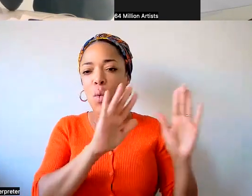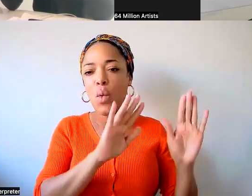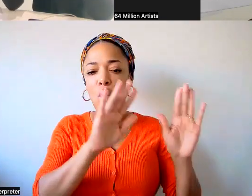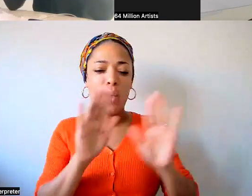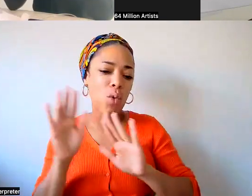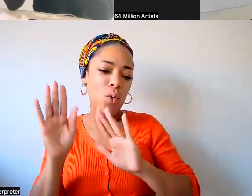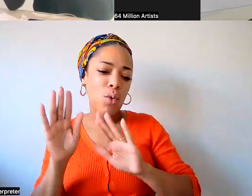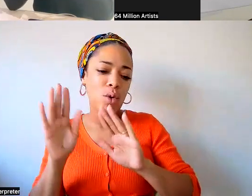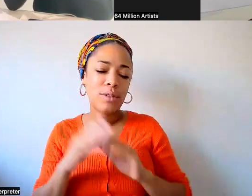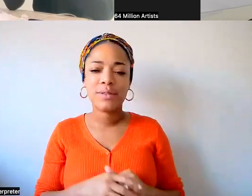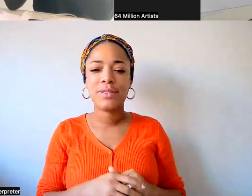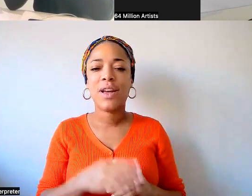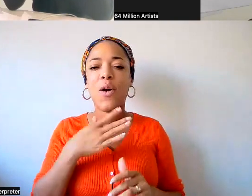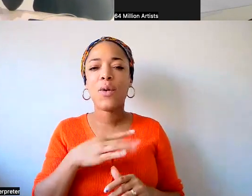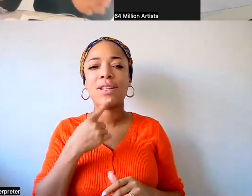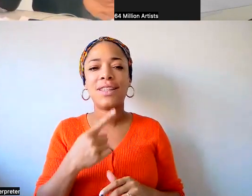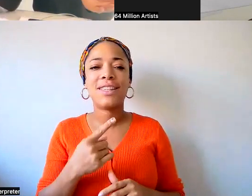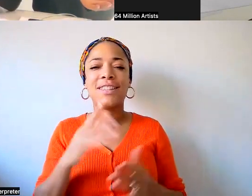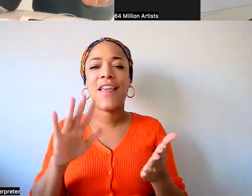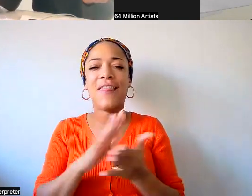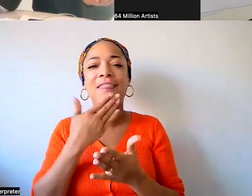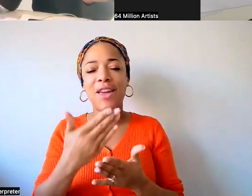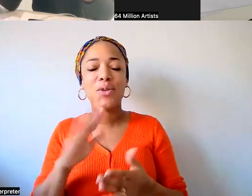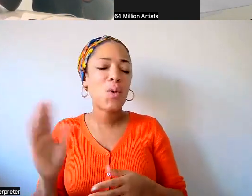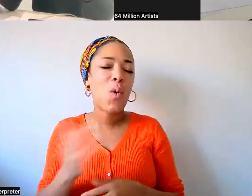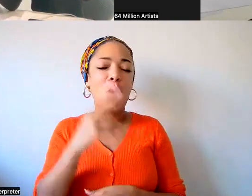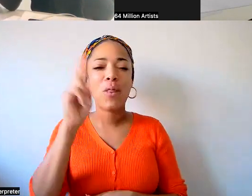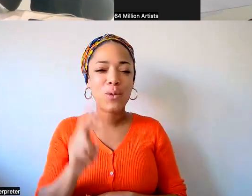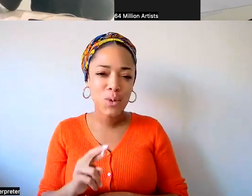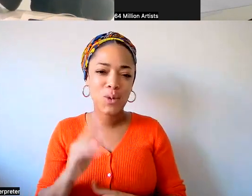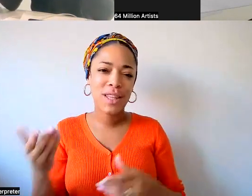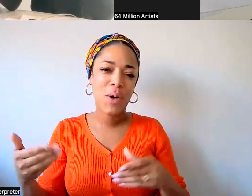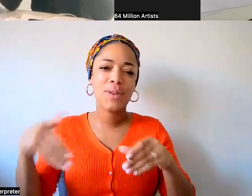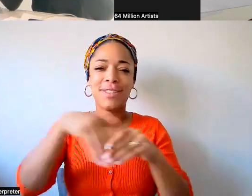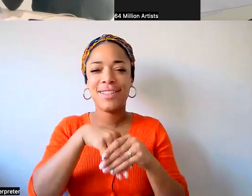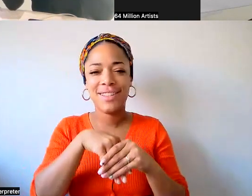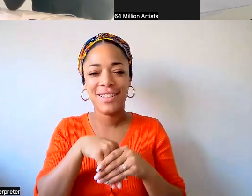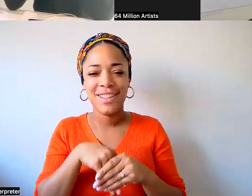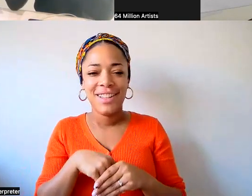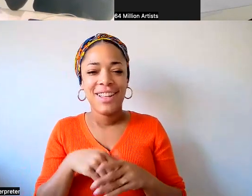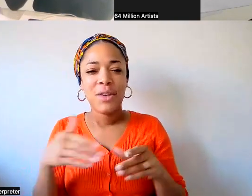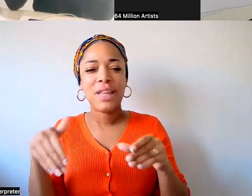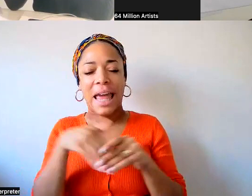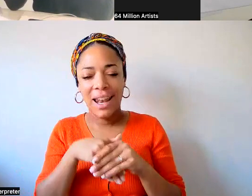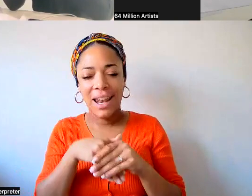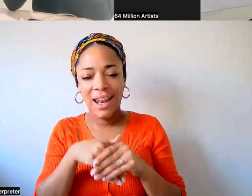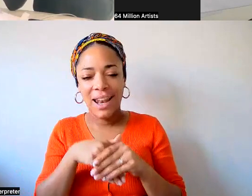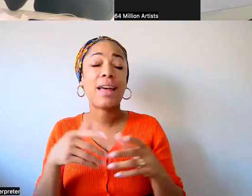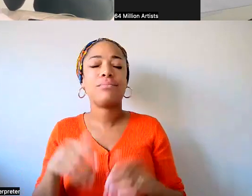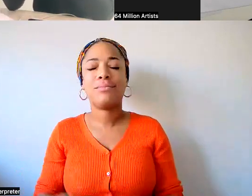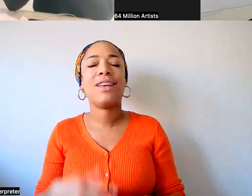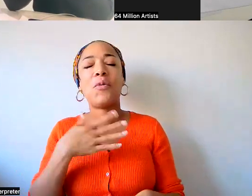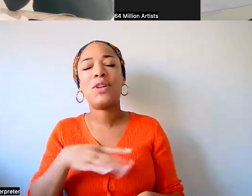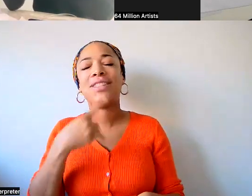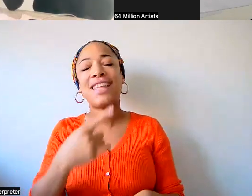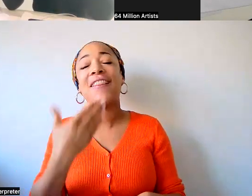the schools that have joined as well. It's a palace. To everybody who has joined. It's a palace. To